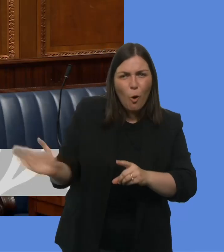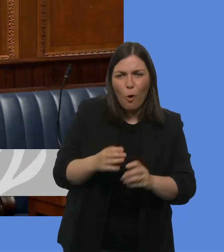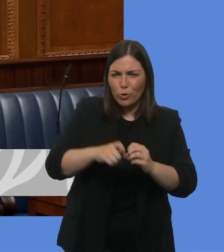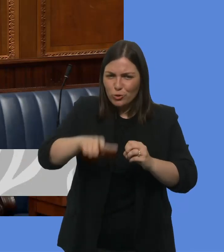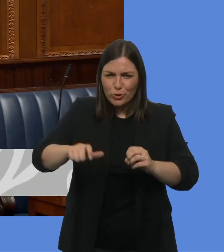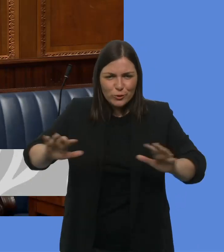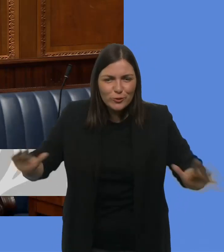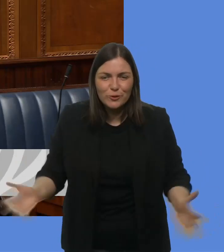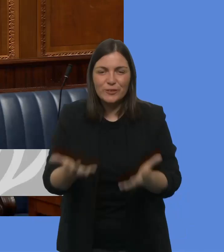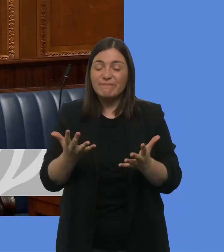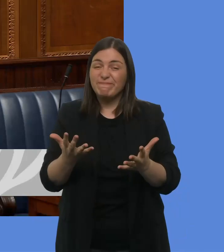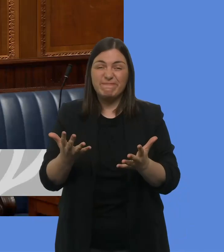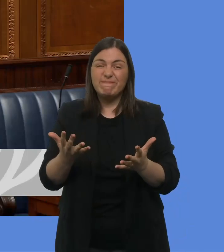community.